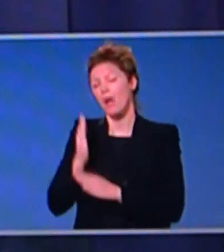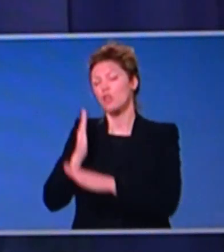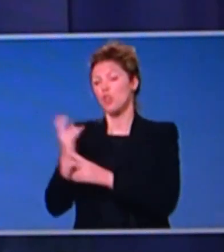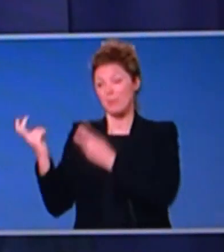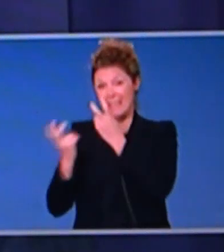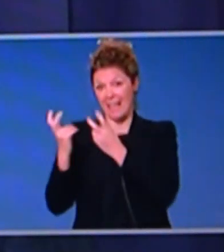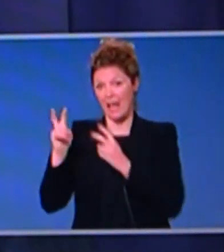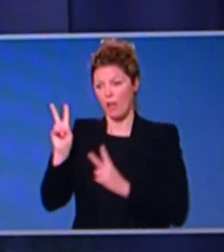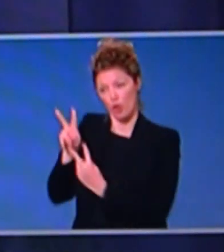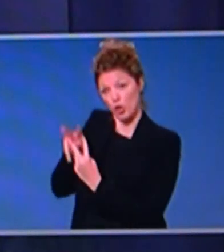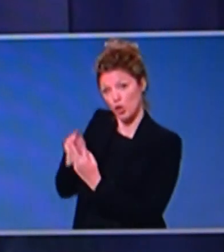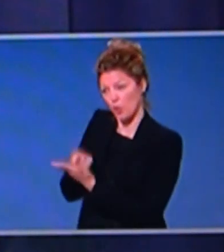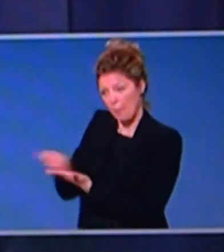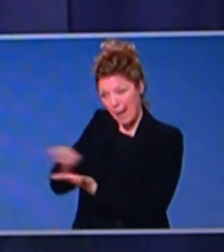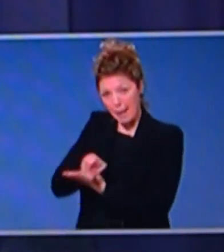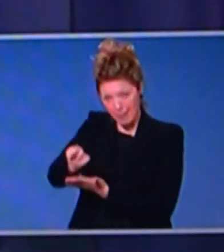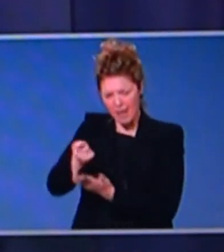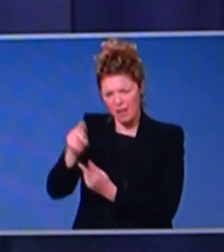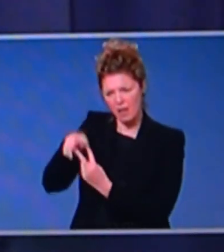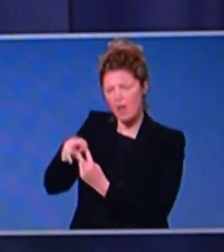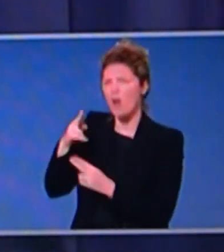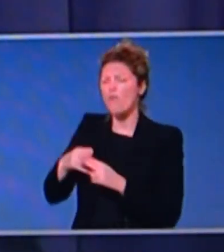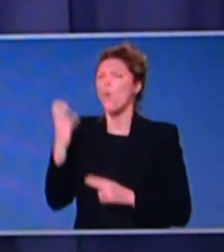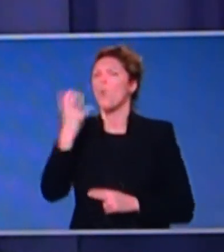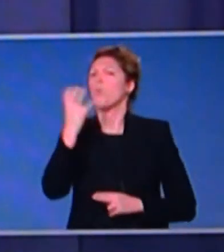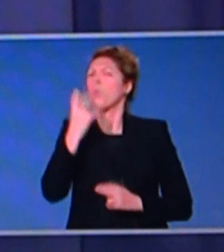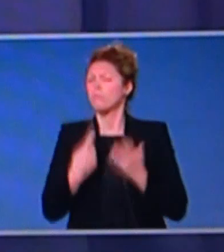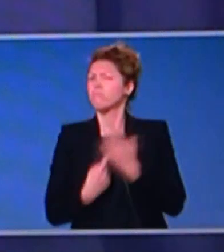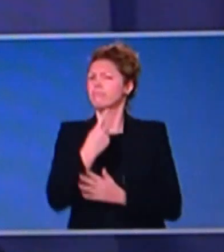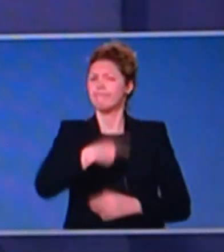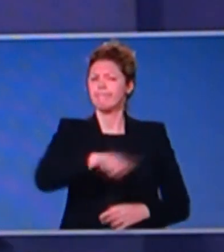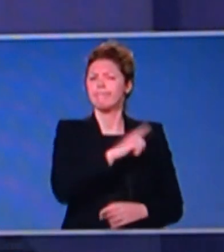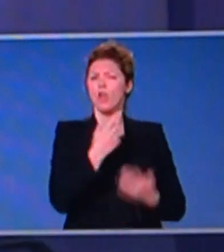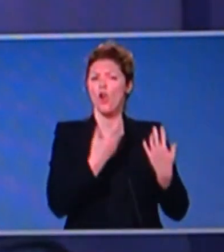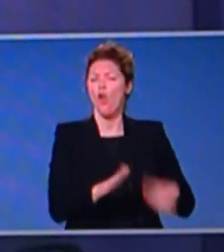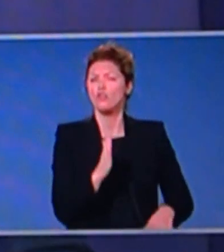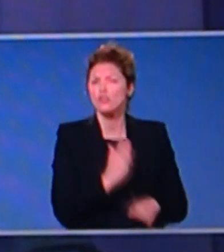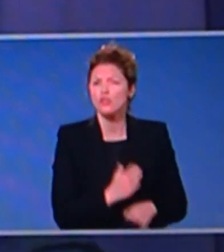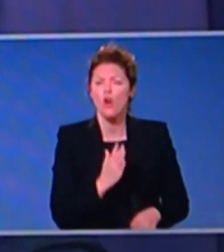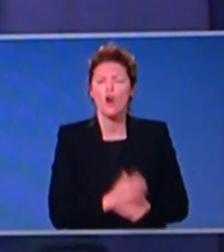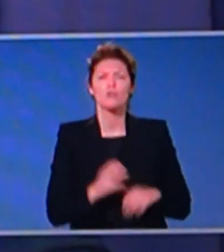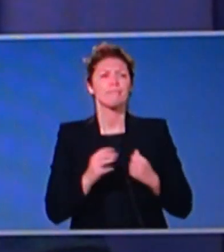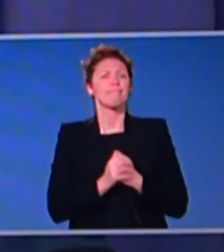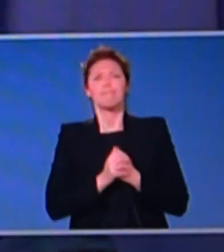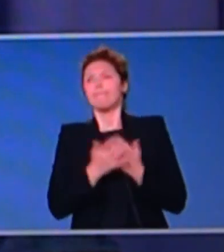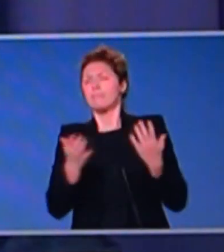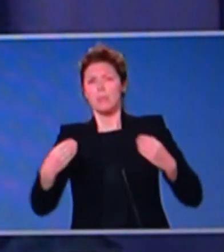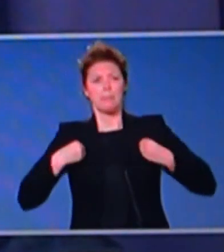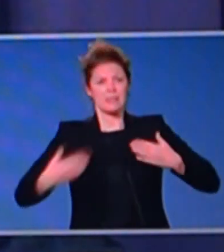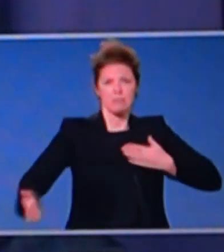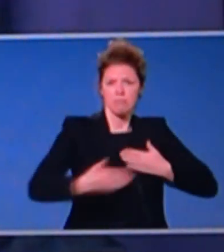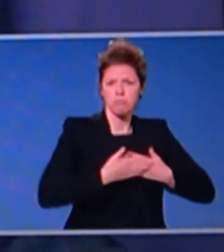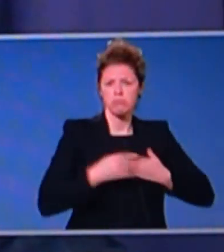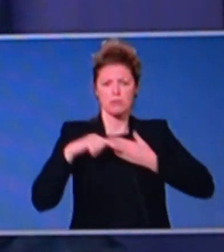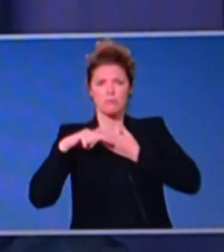deal with the heavy blow that the COVID-19 pandemic is going to have on the Australian